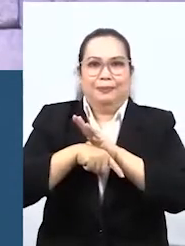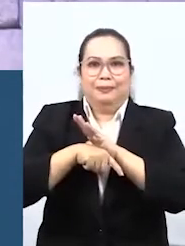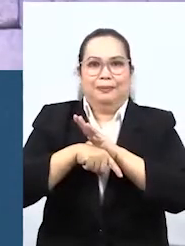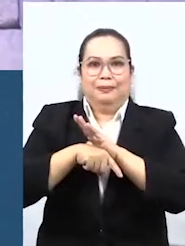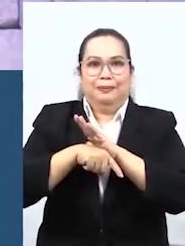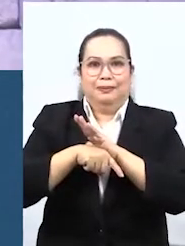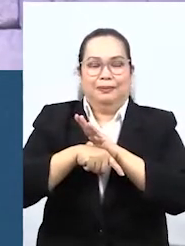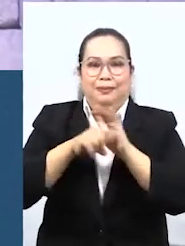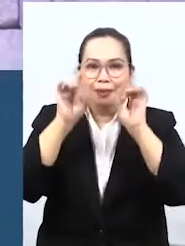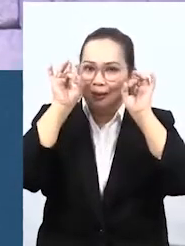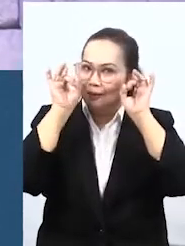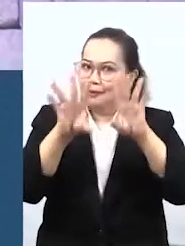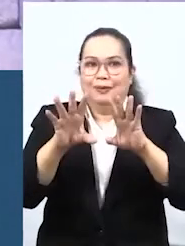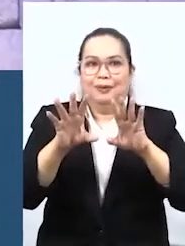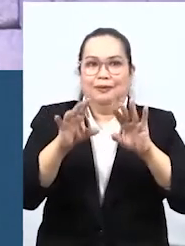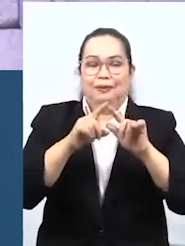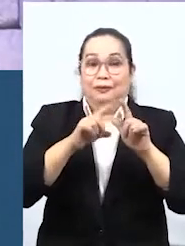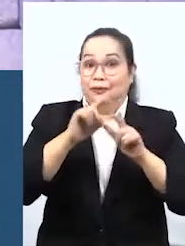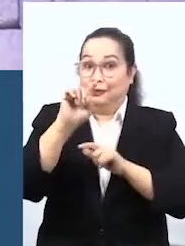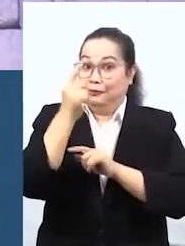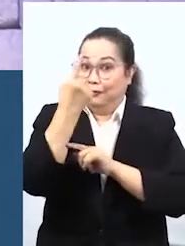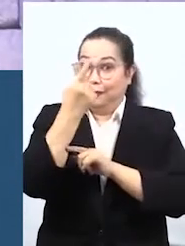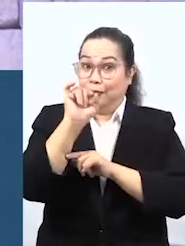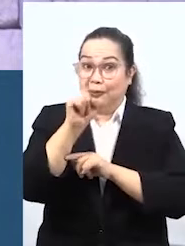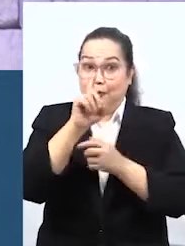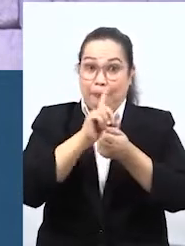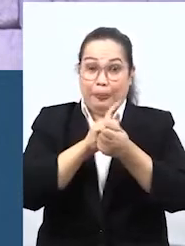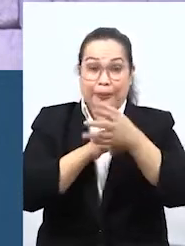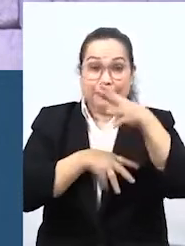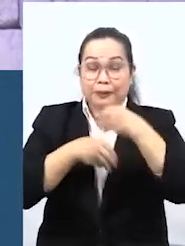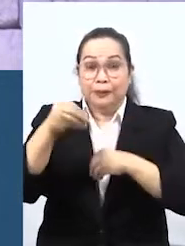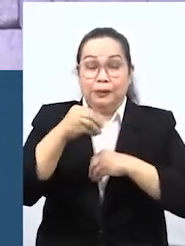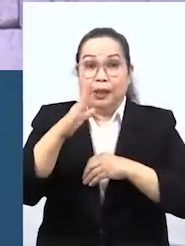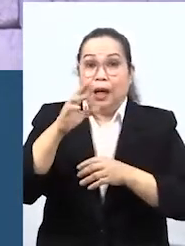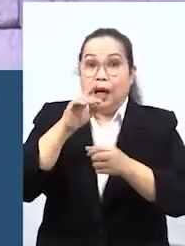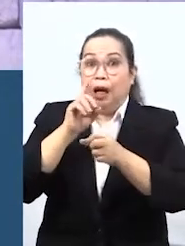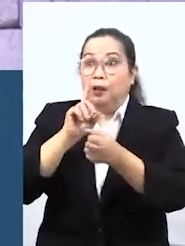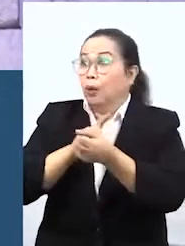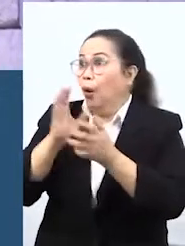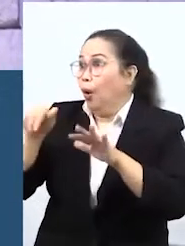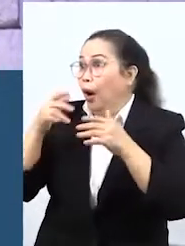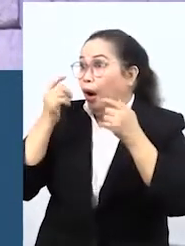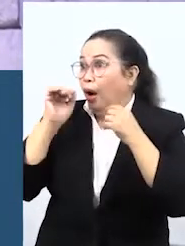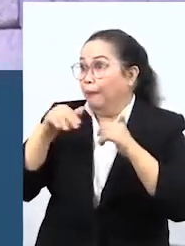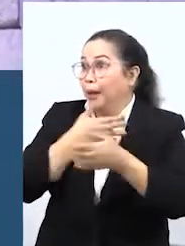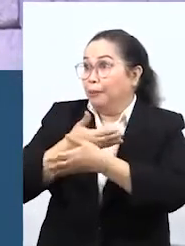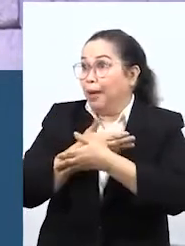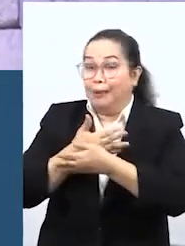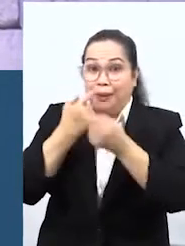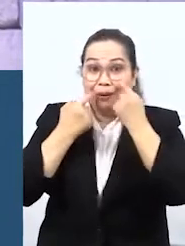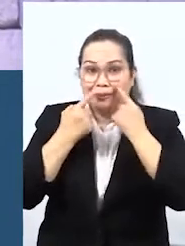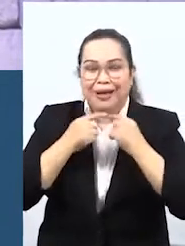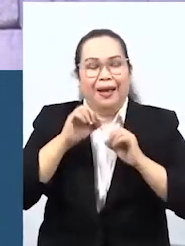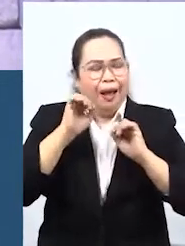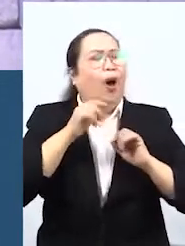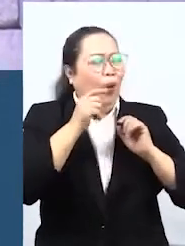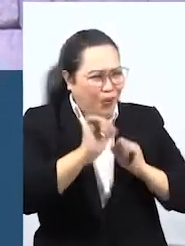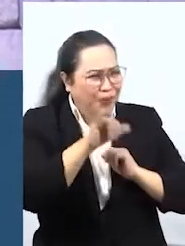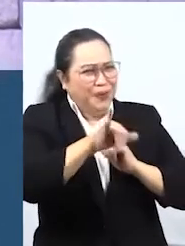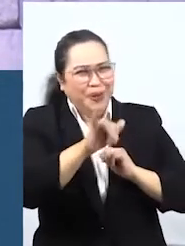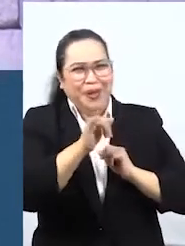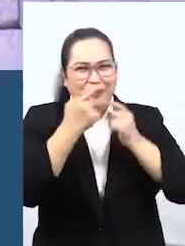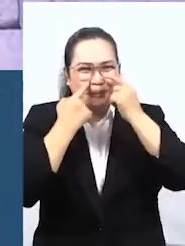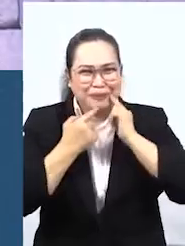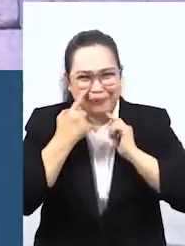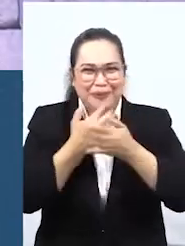to so the First thing I ask when a doctor came out umiyak ho ba umiyak Pastor Mike Praise God